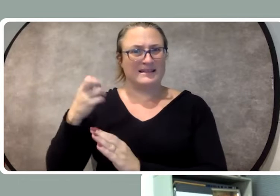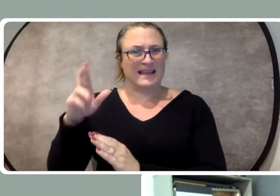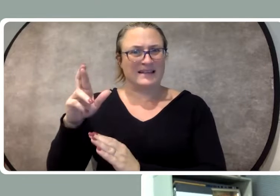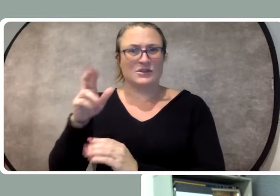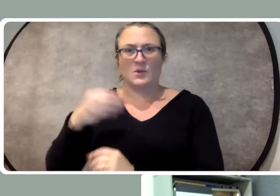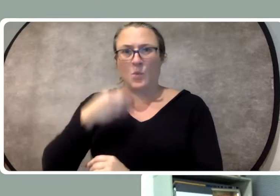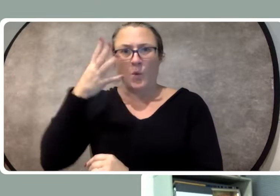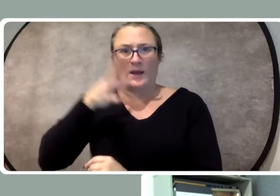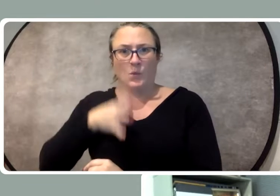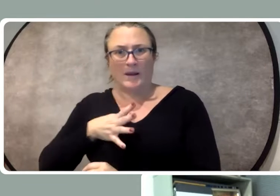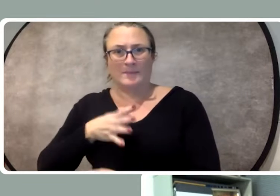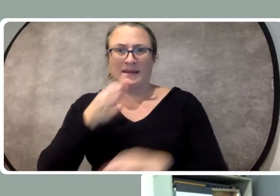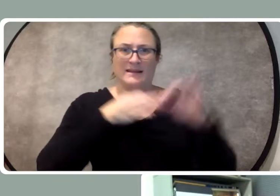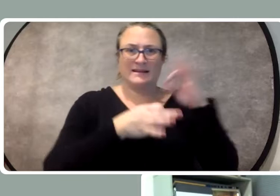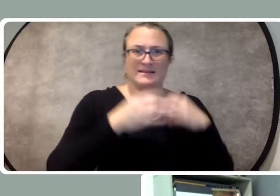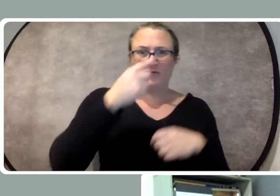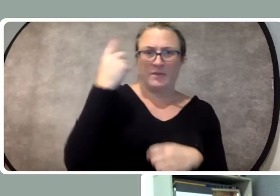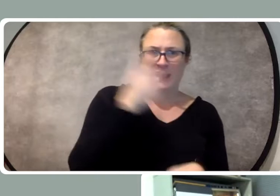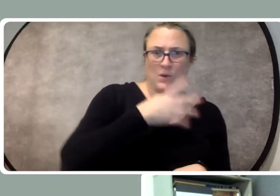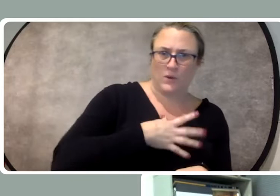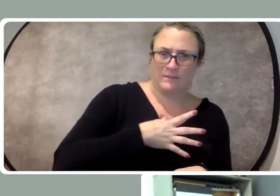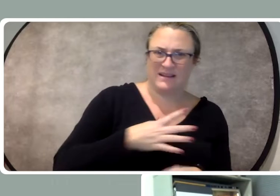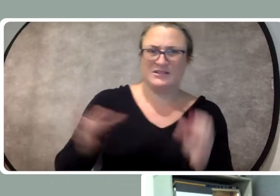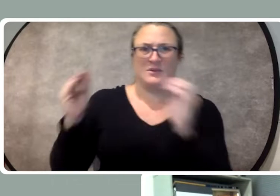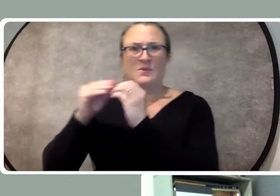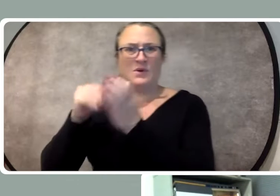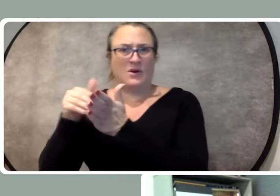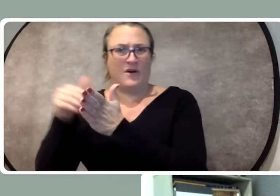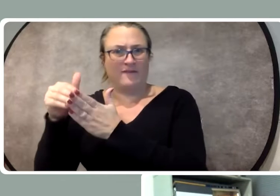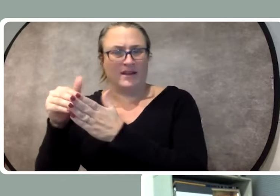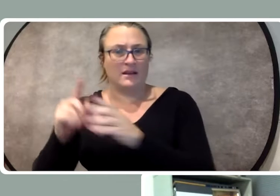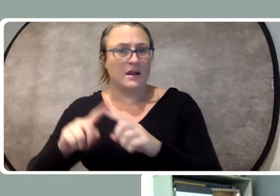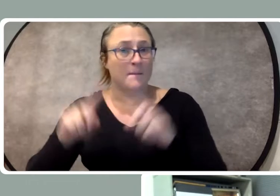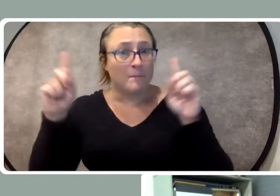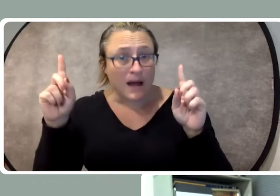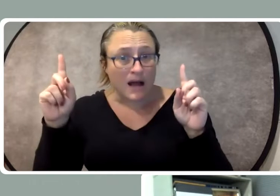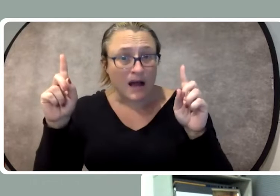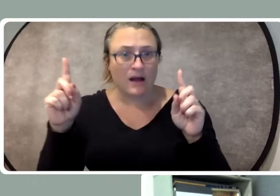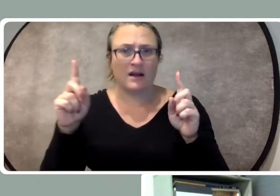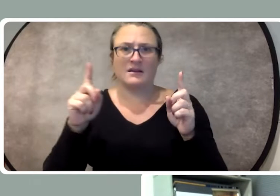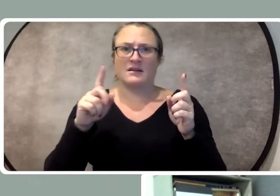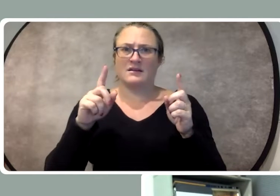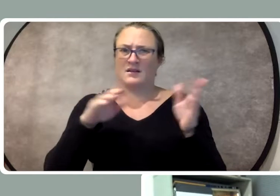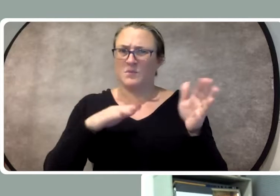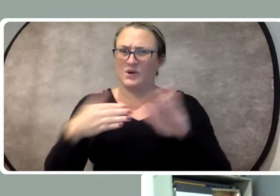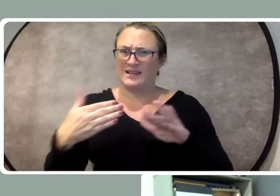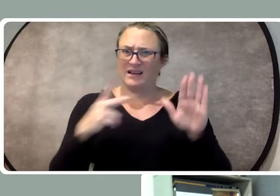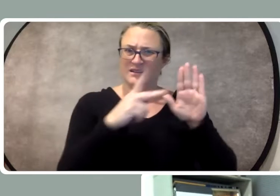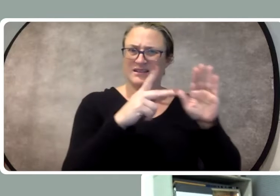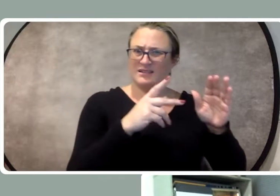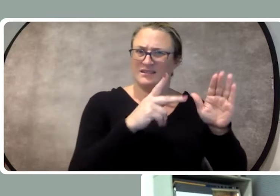women versus Black women, so higher incidence. However, the mortality is much worse for